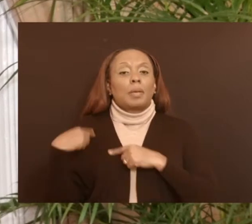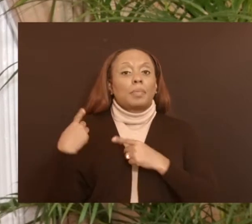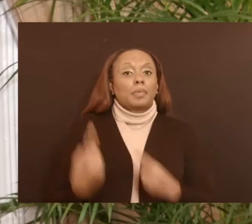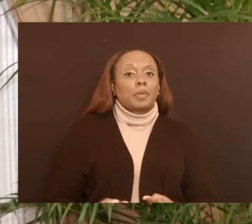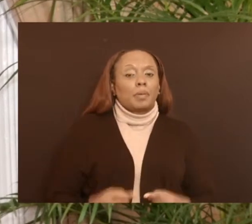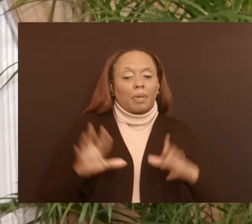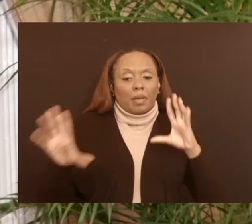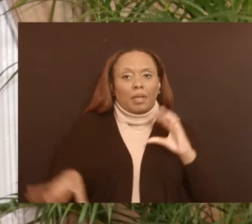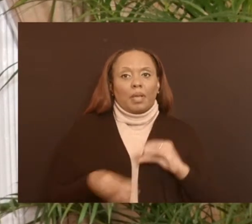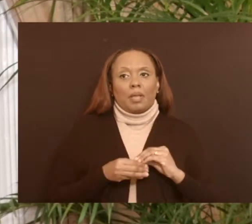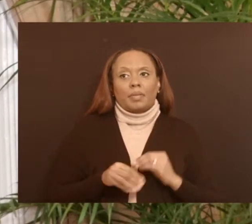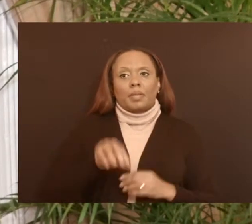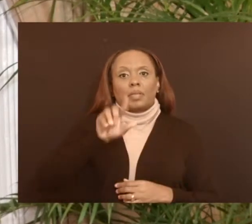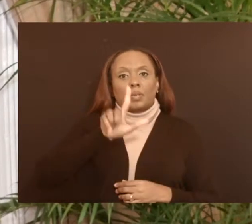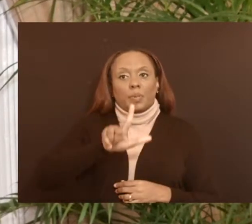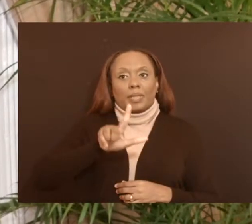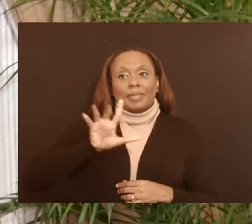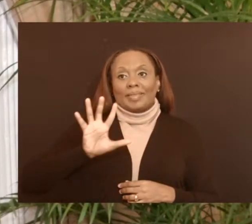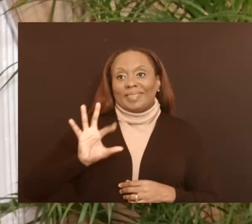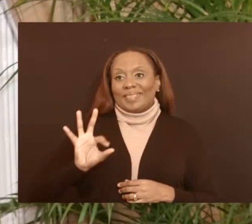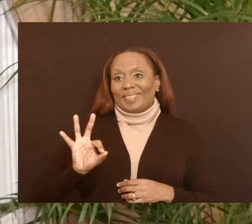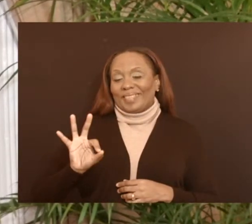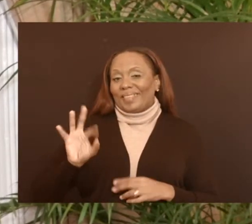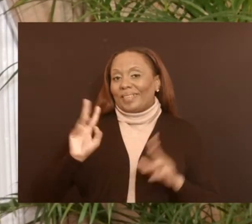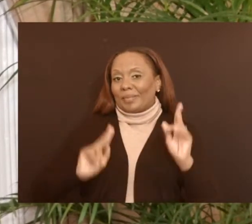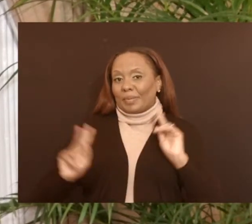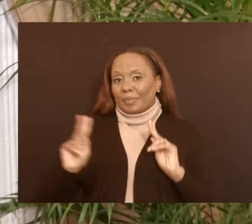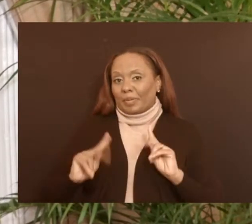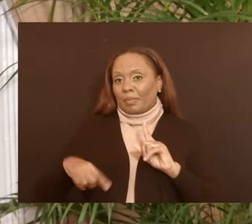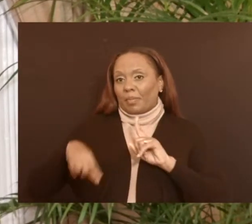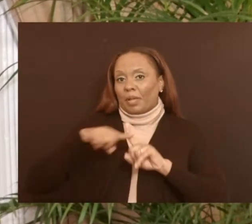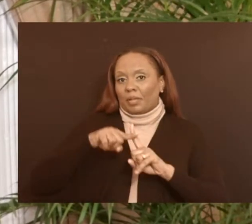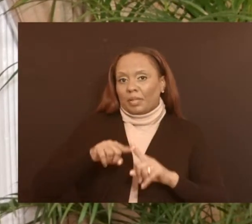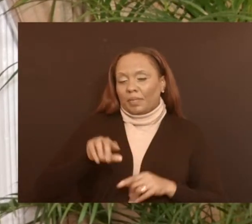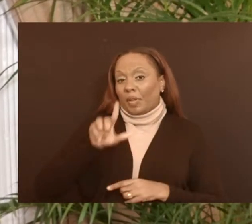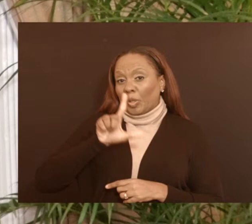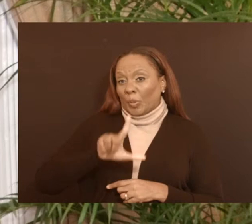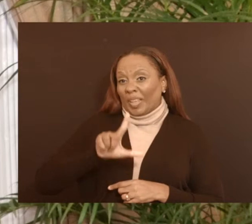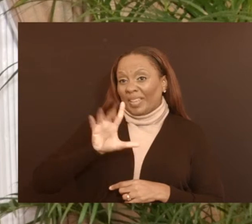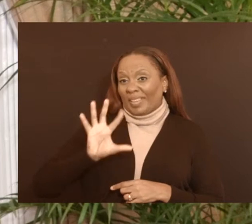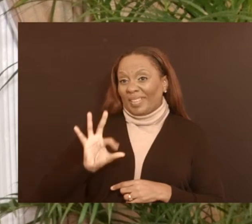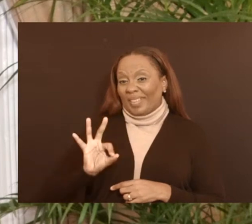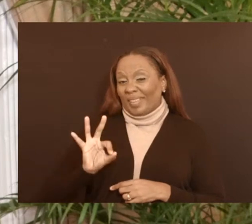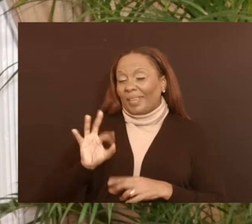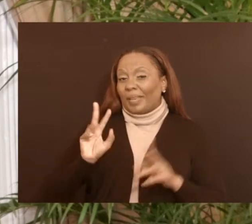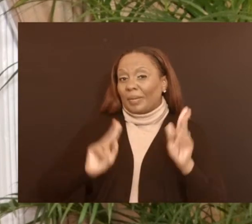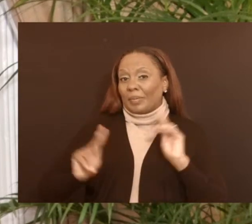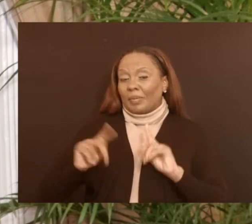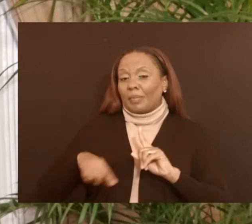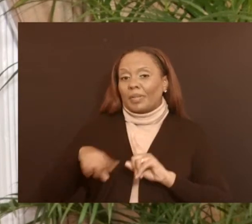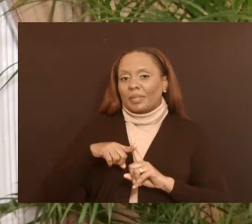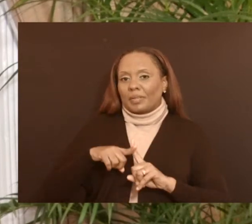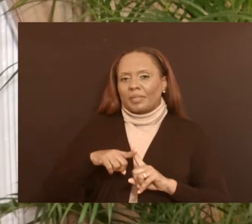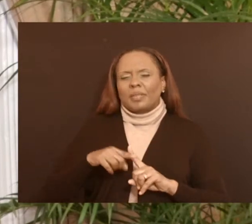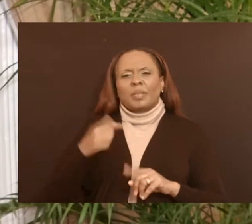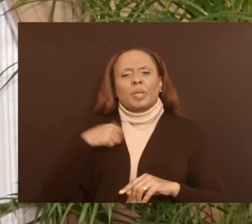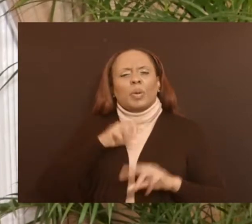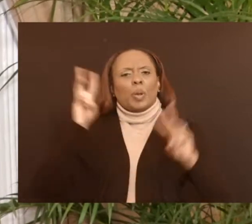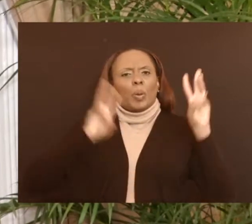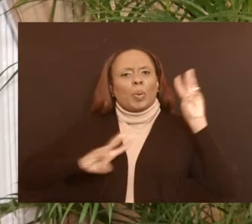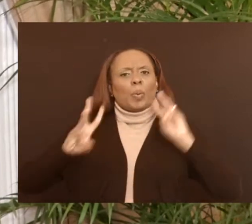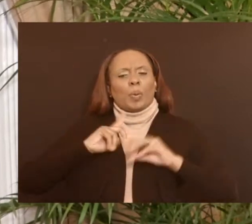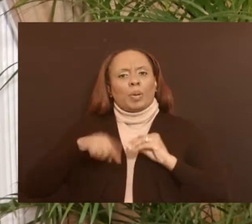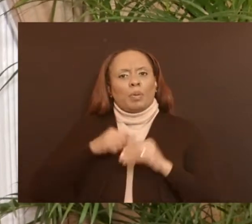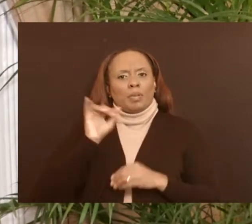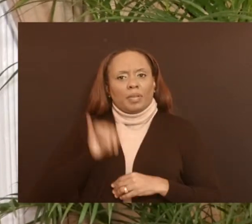cases. And this is a cause of concern to the Ministry of Health. Fortunately, those cases